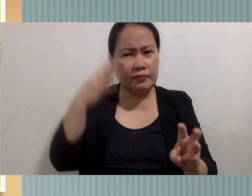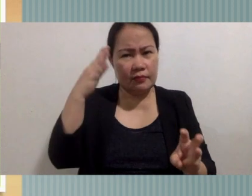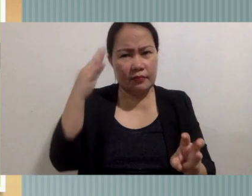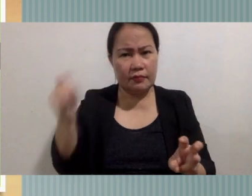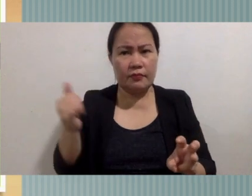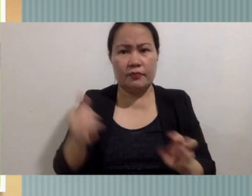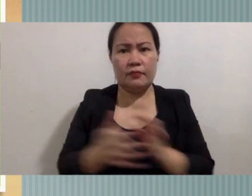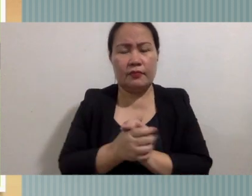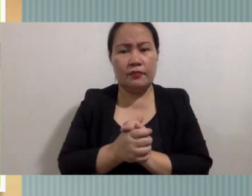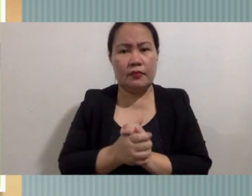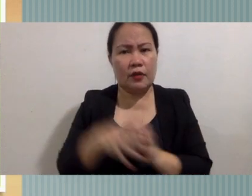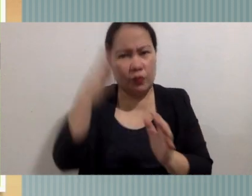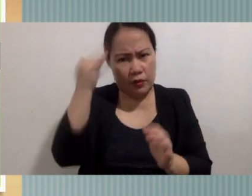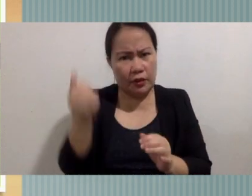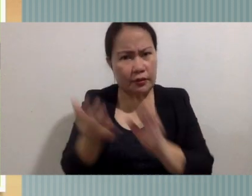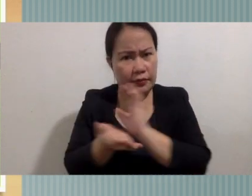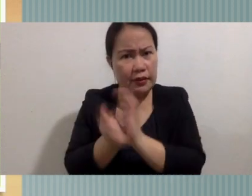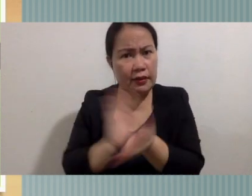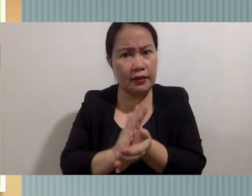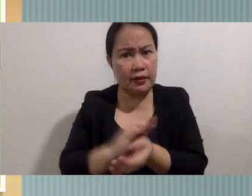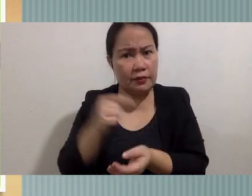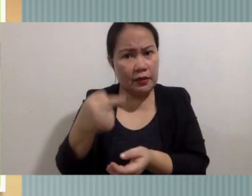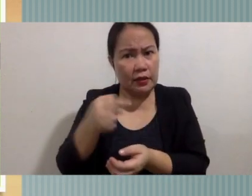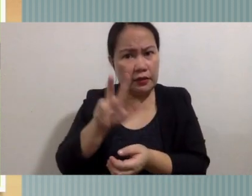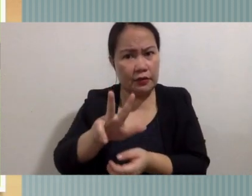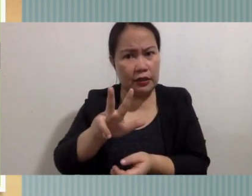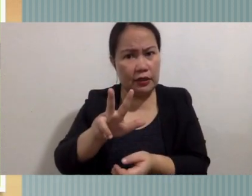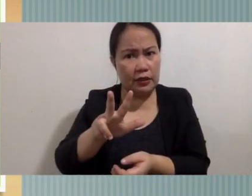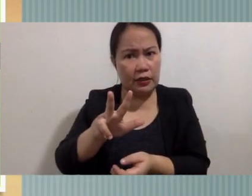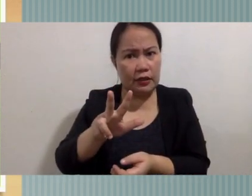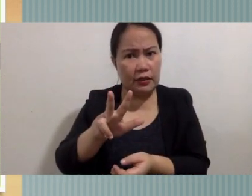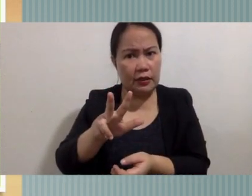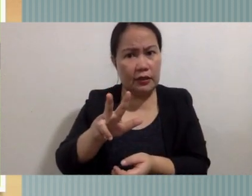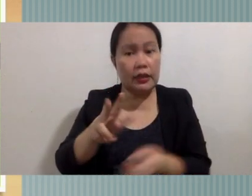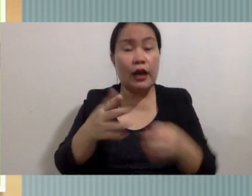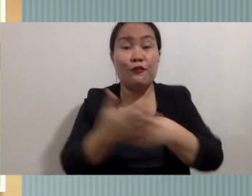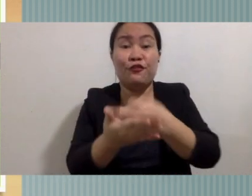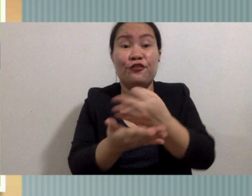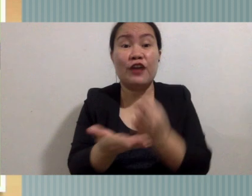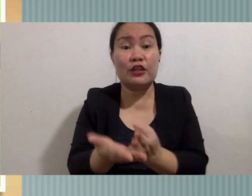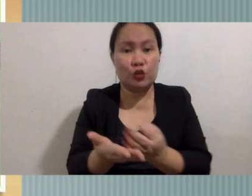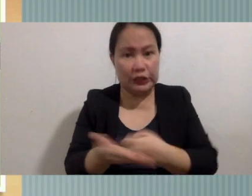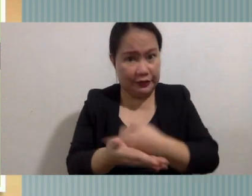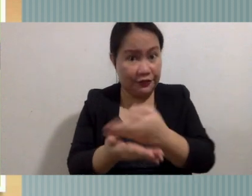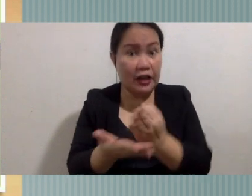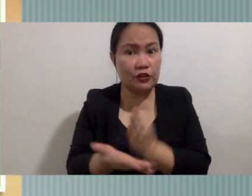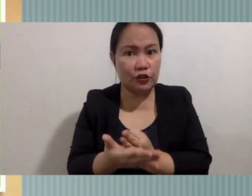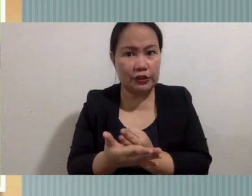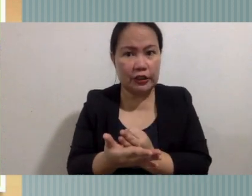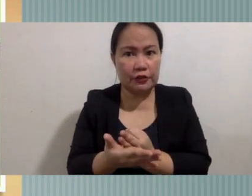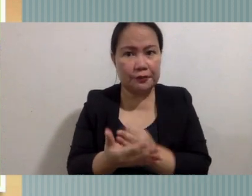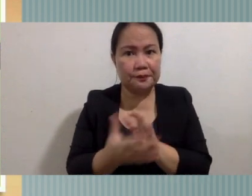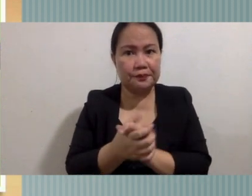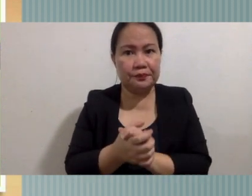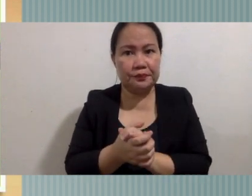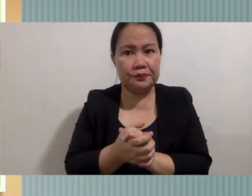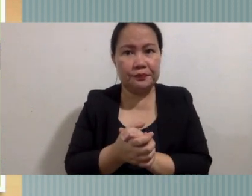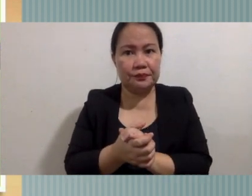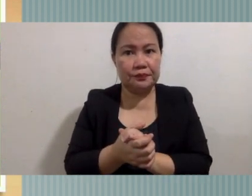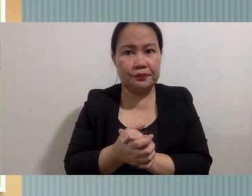of 6. So bakit siya naging negative 3? Bakit? Nag-factor out tayo